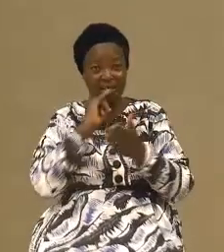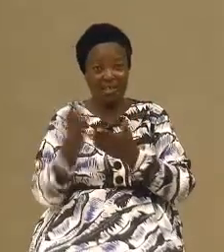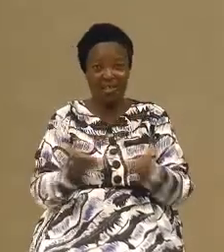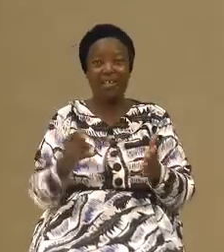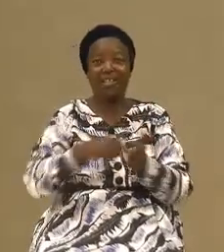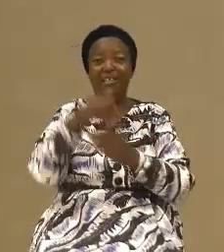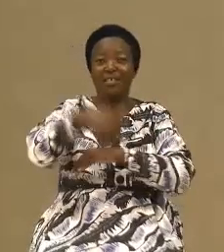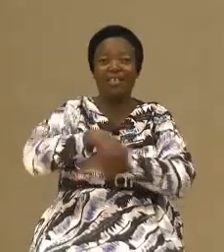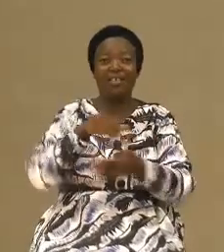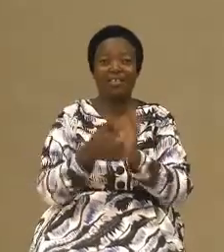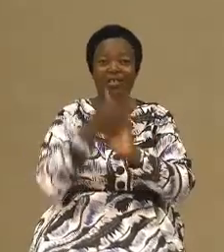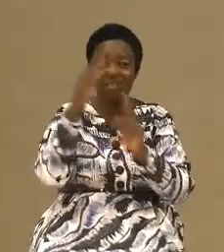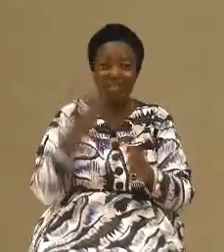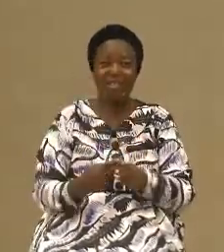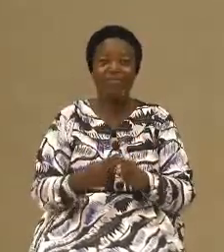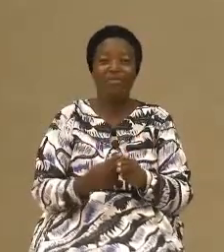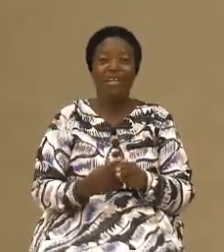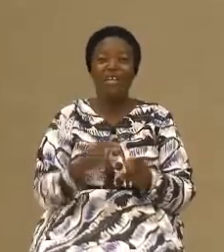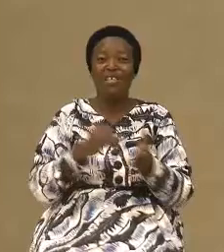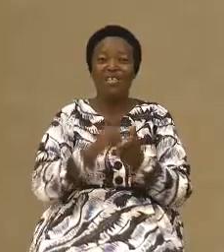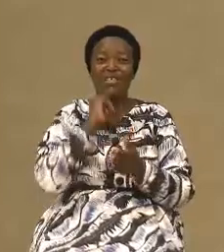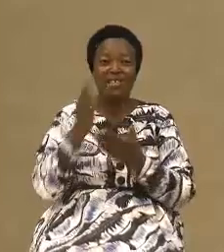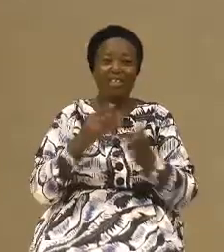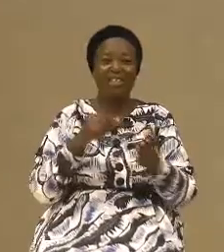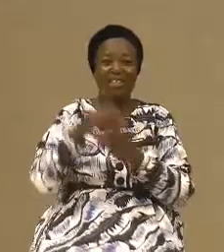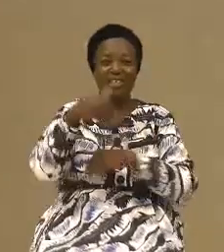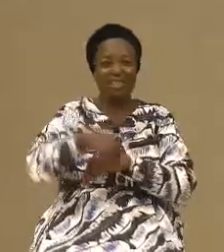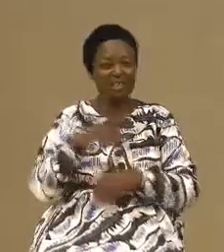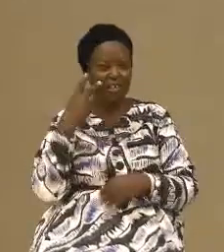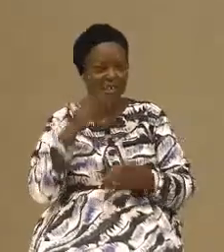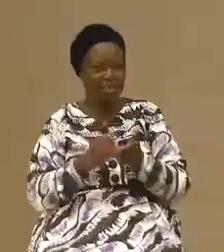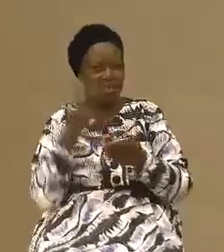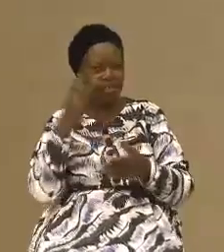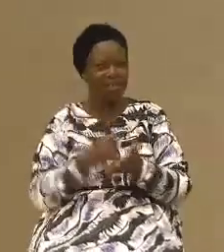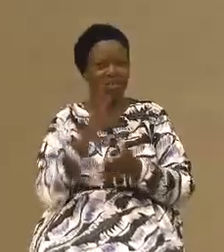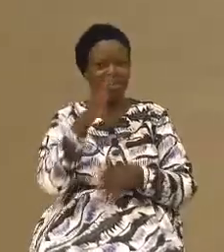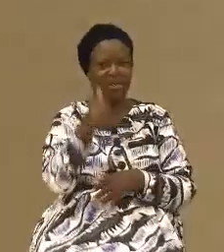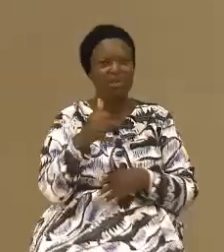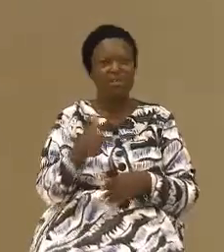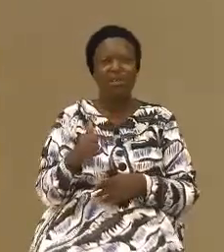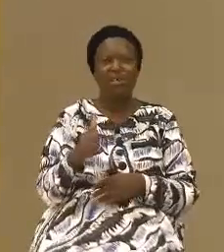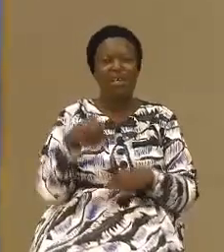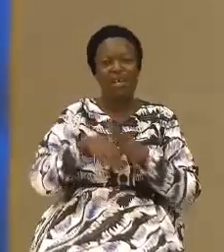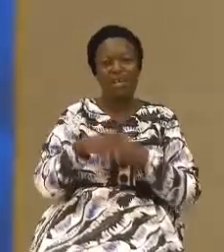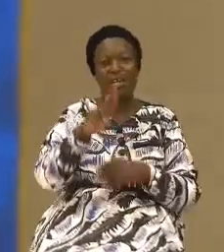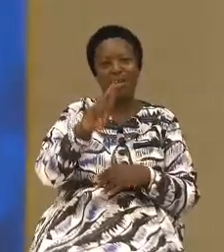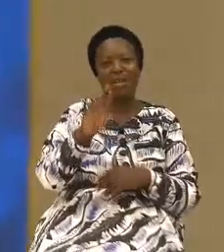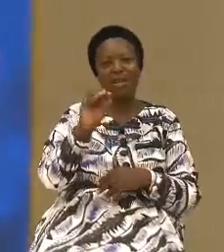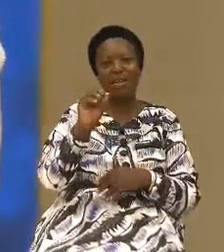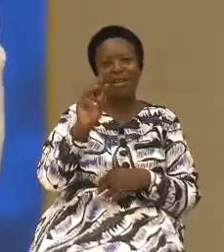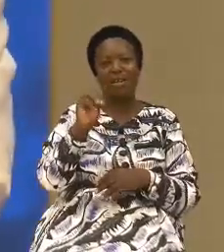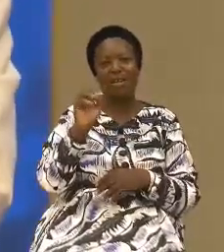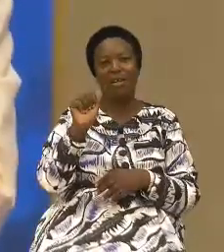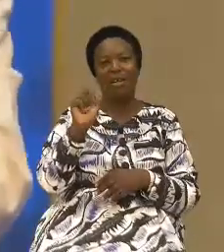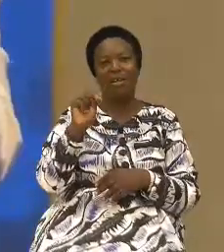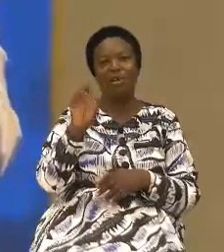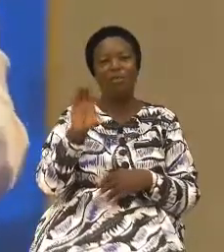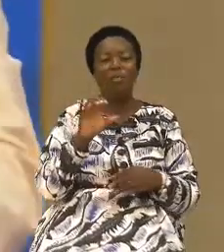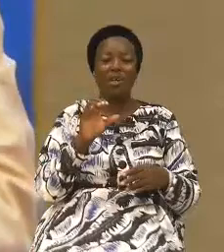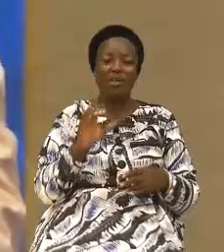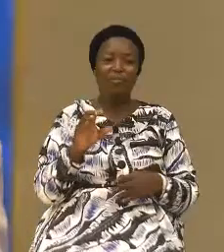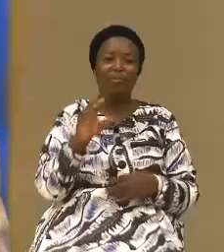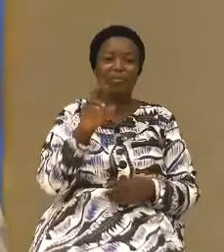it's available tonight. Look at it yourself in Romans chapter 6. And I'm reading from